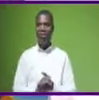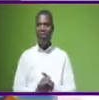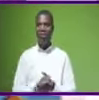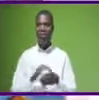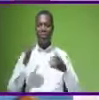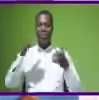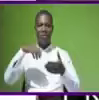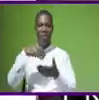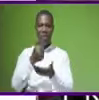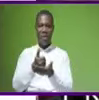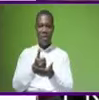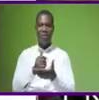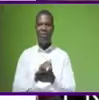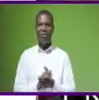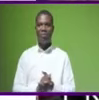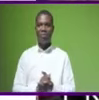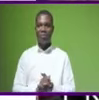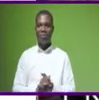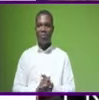Amen. Amen.